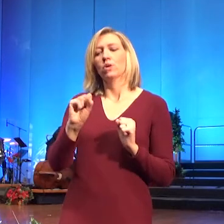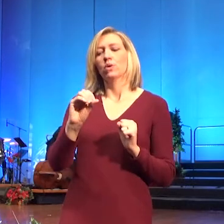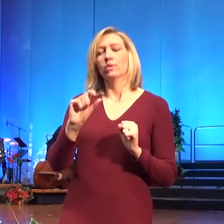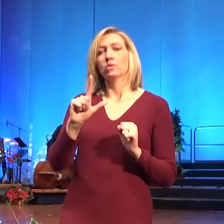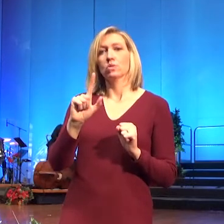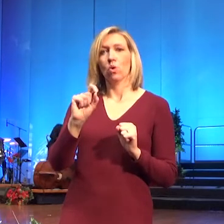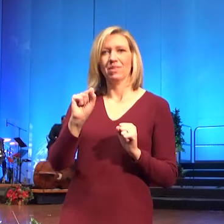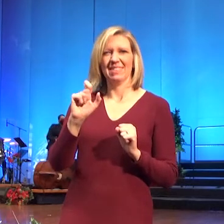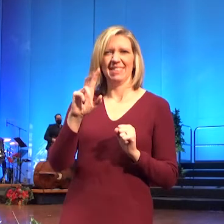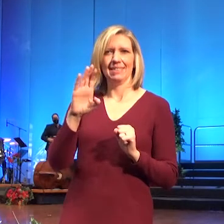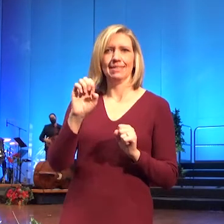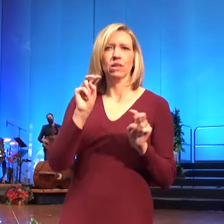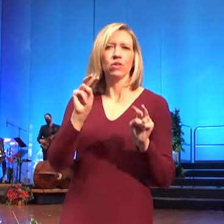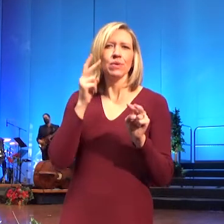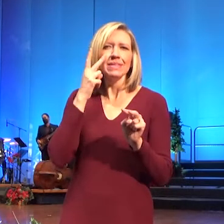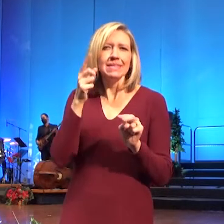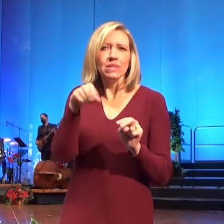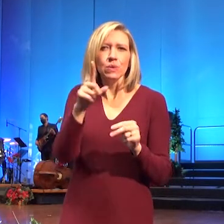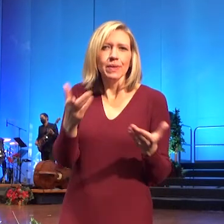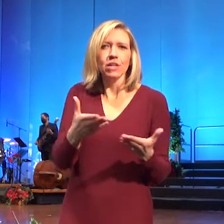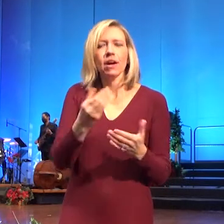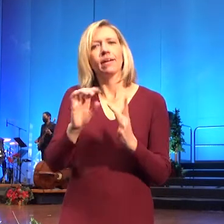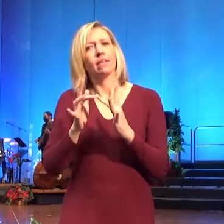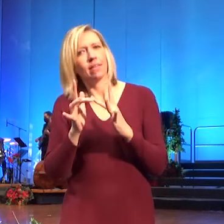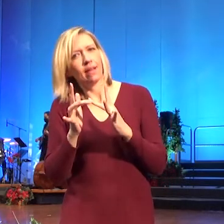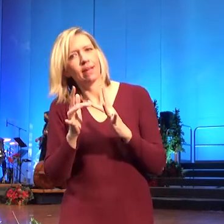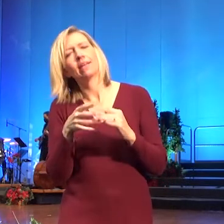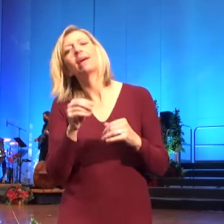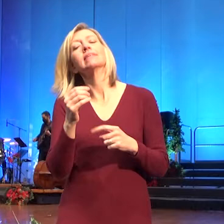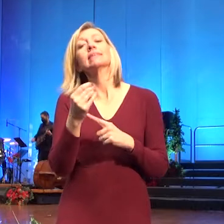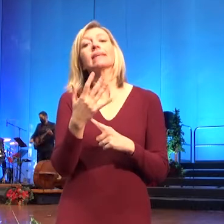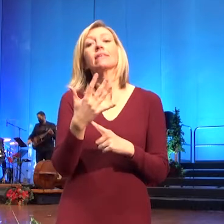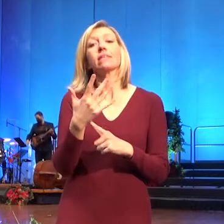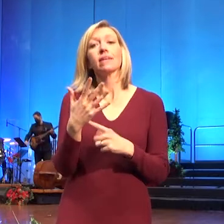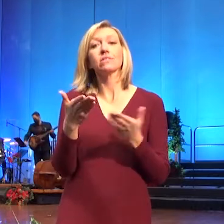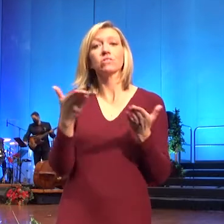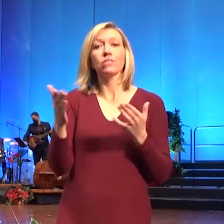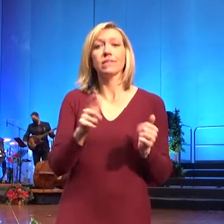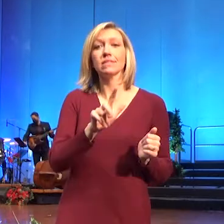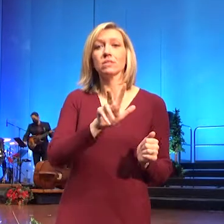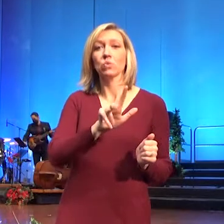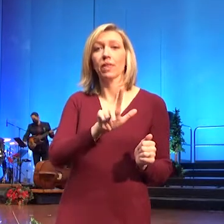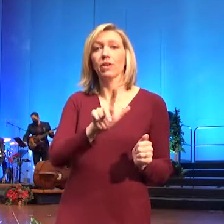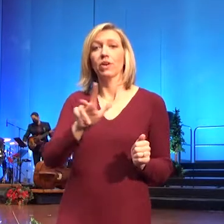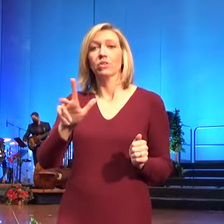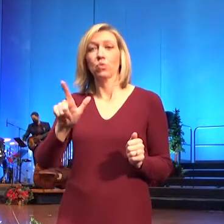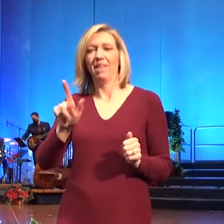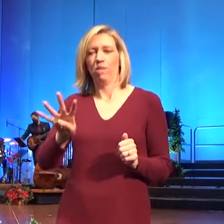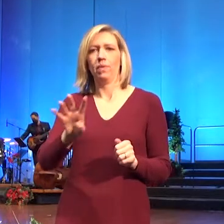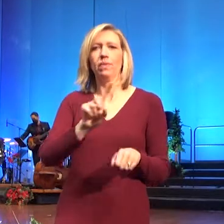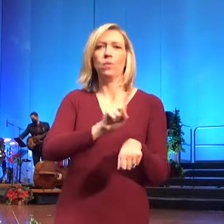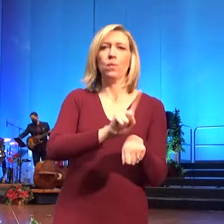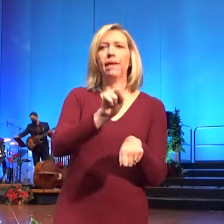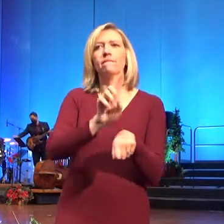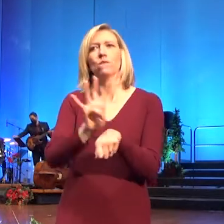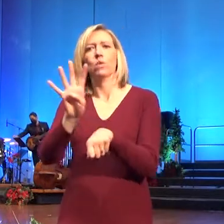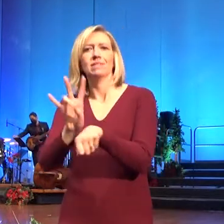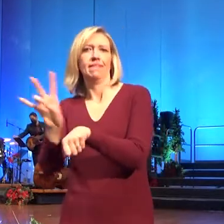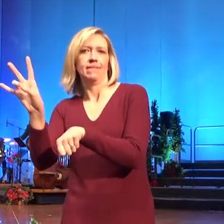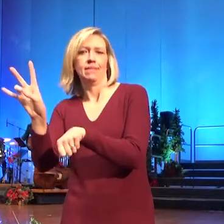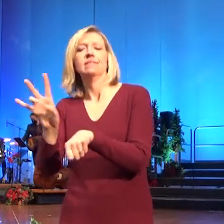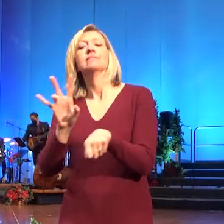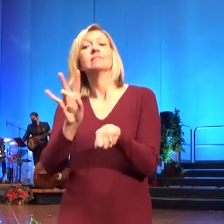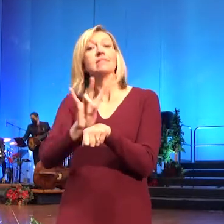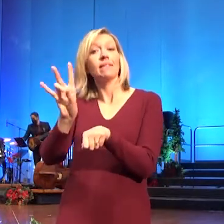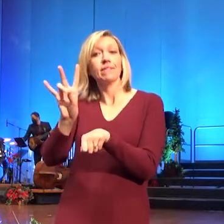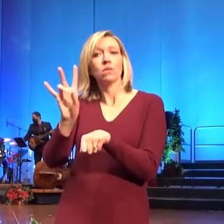seeing many of you here, and it's online as well. And our candlelight services, the 23rd and 24th, 1, 4, and 7 p.m. The 7